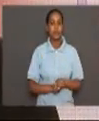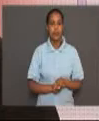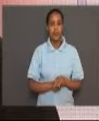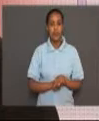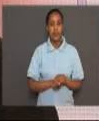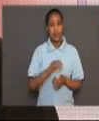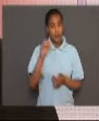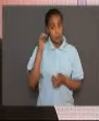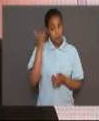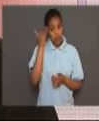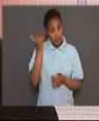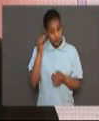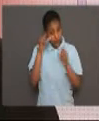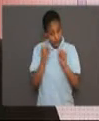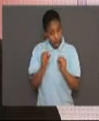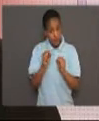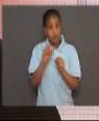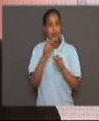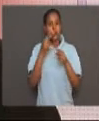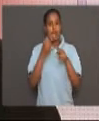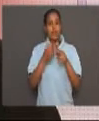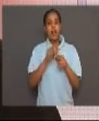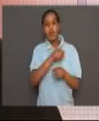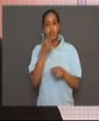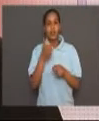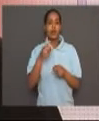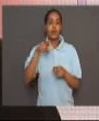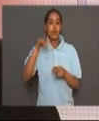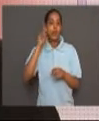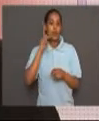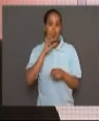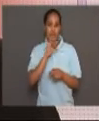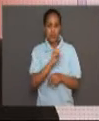I imagine that you were able to name other polymers as well.